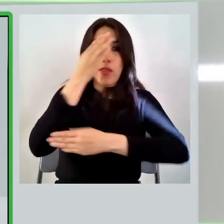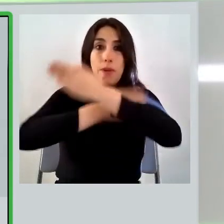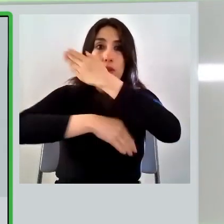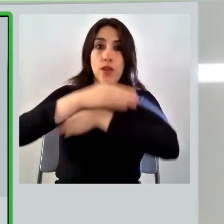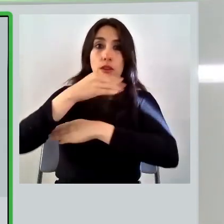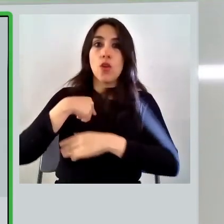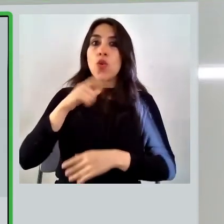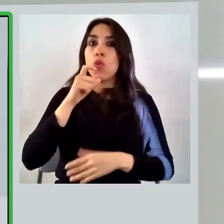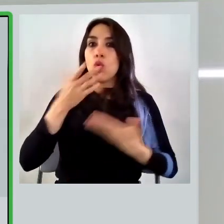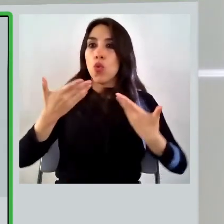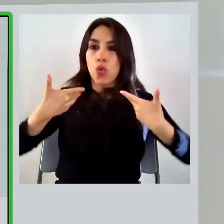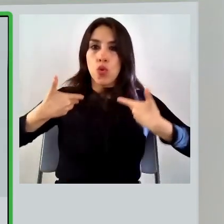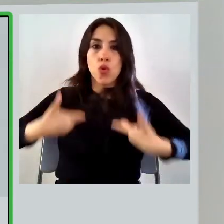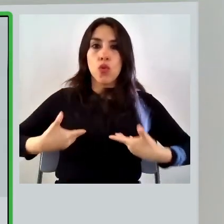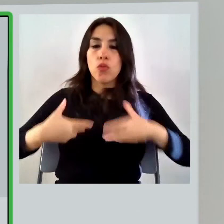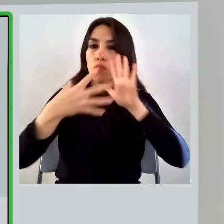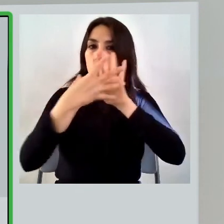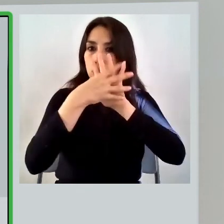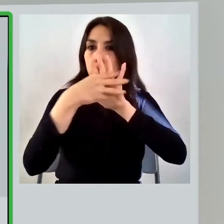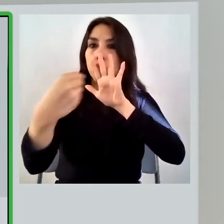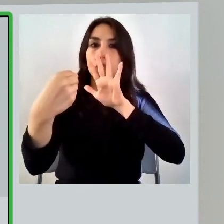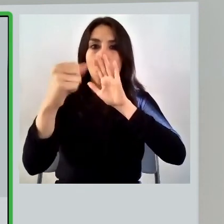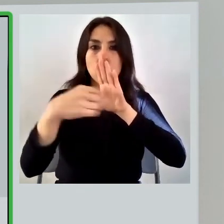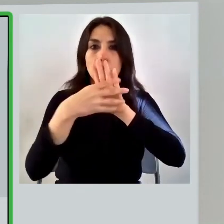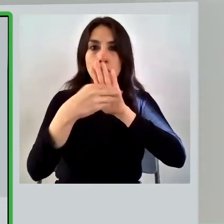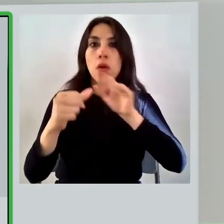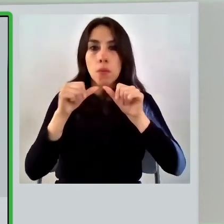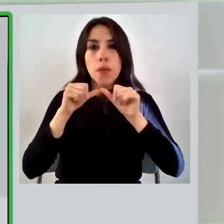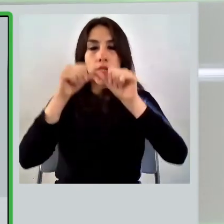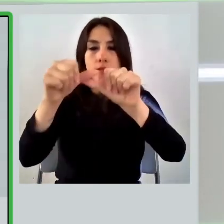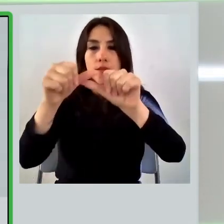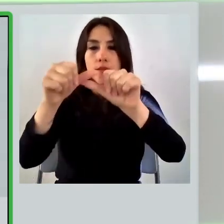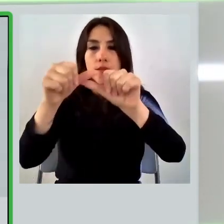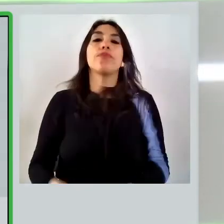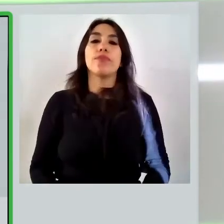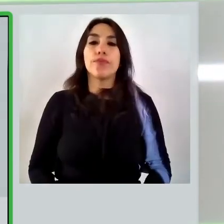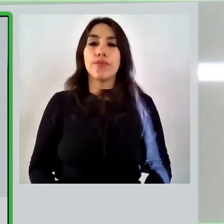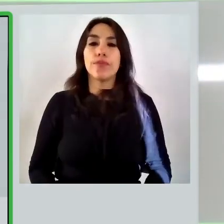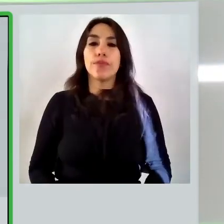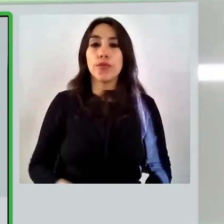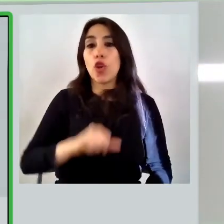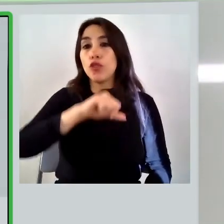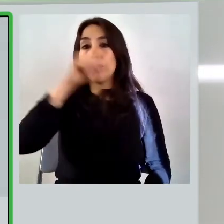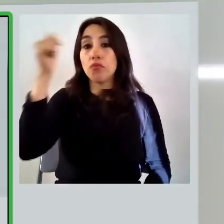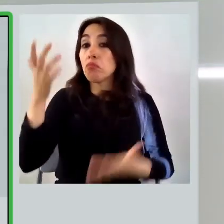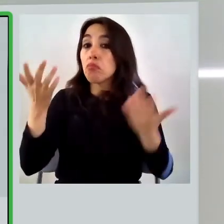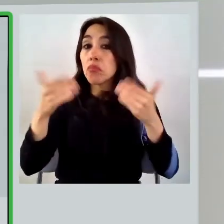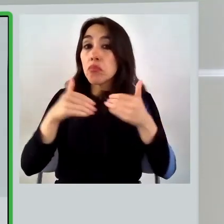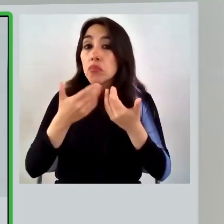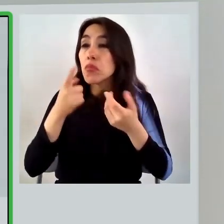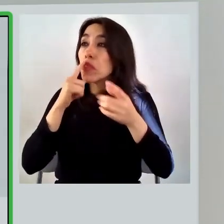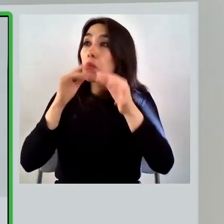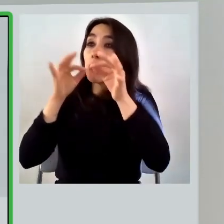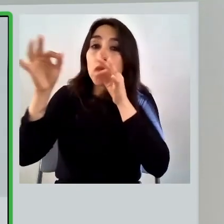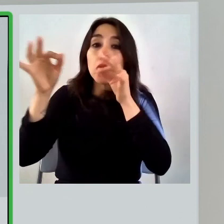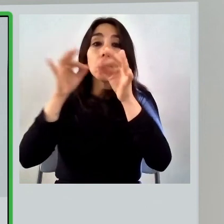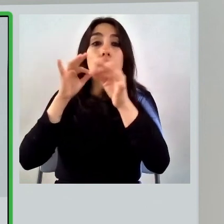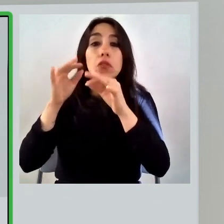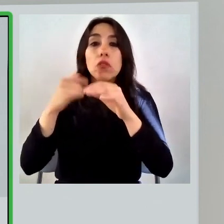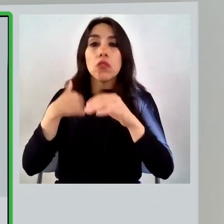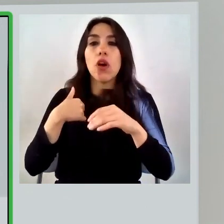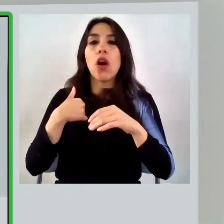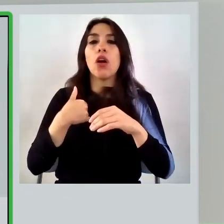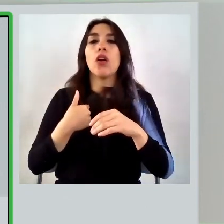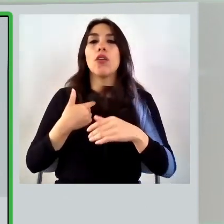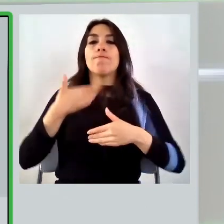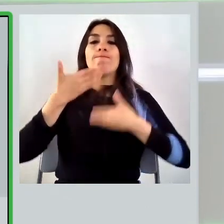has helped them feel more included, more willing to ask for what they need to thrive, more confident in their futures. In